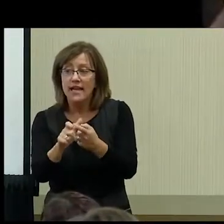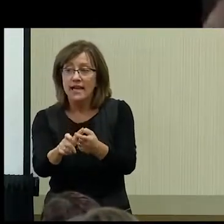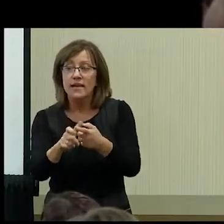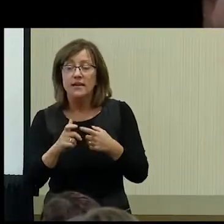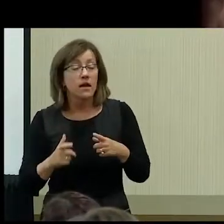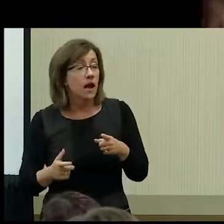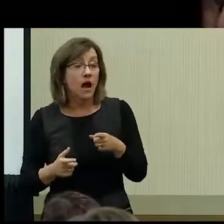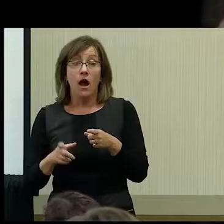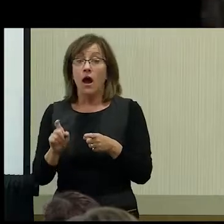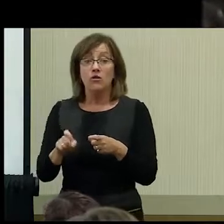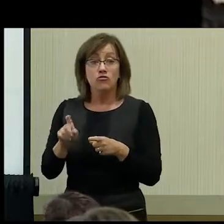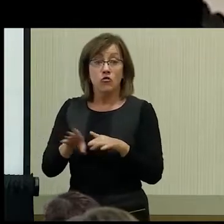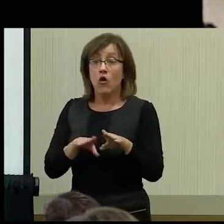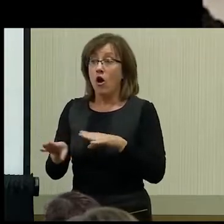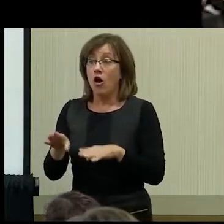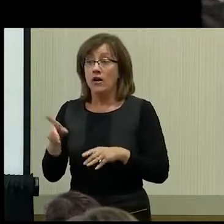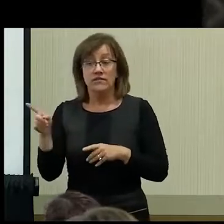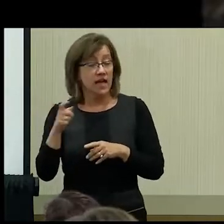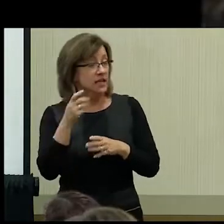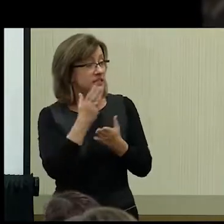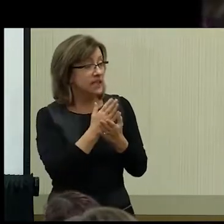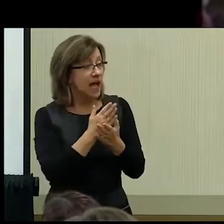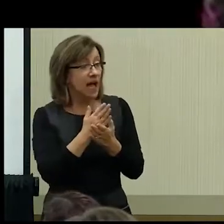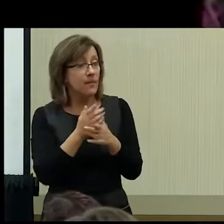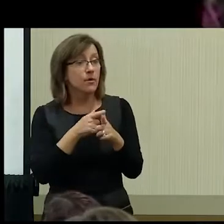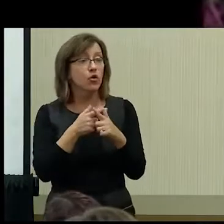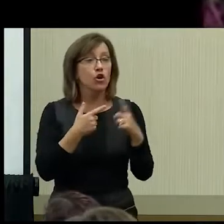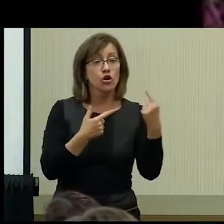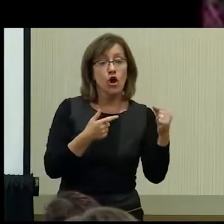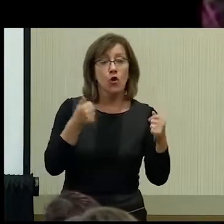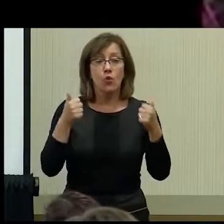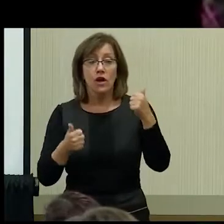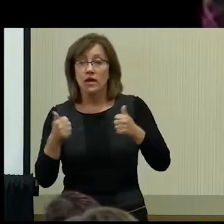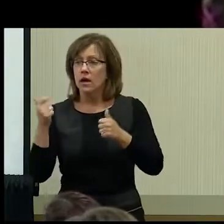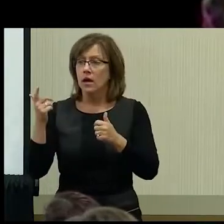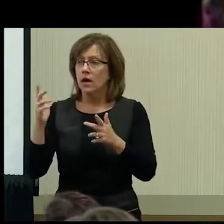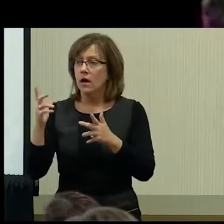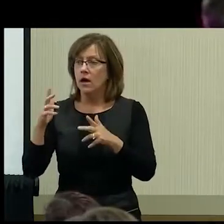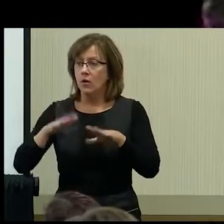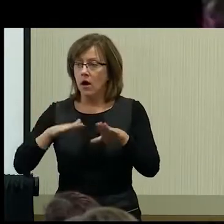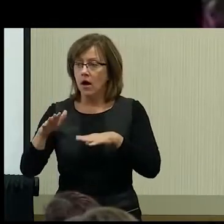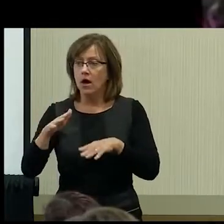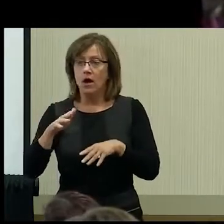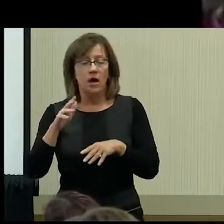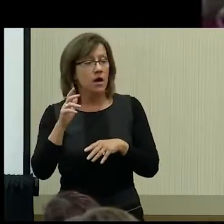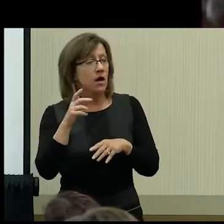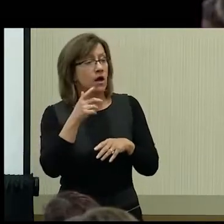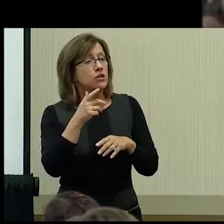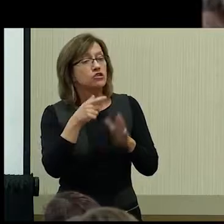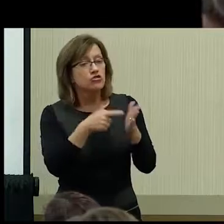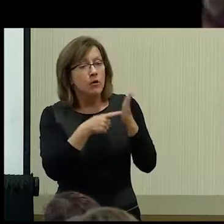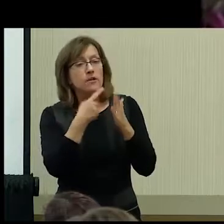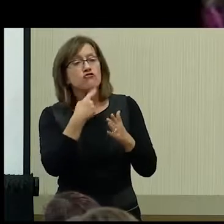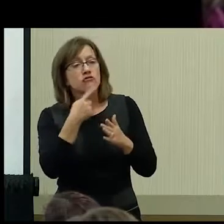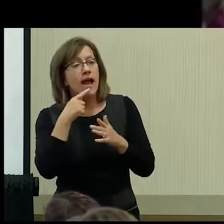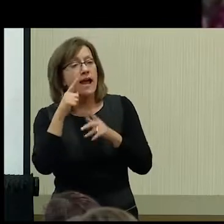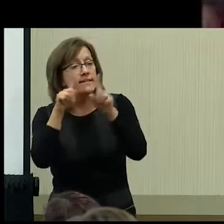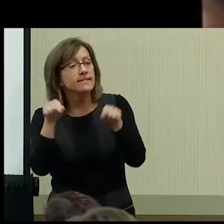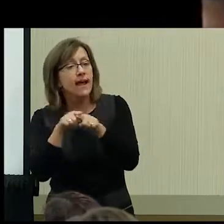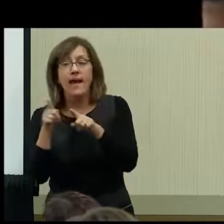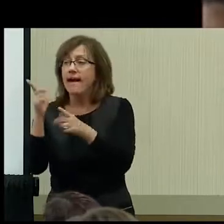Guys, is that a stop or is that a go? It's a stop. Can you show me your red